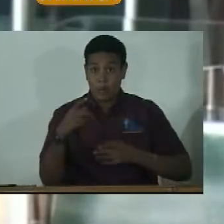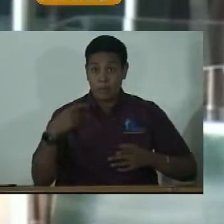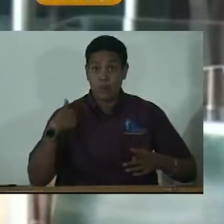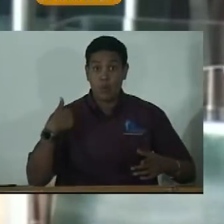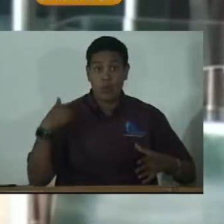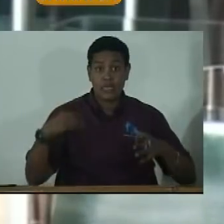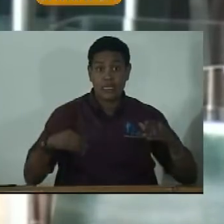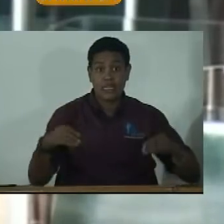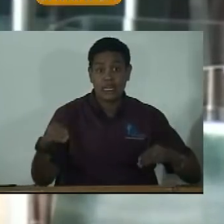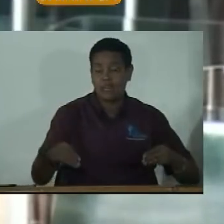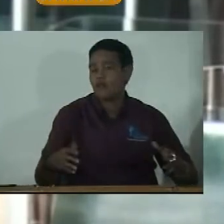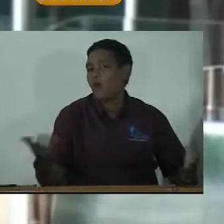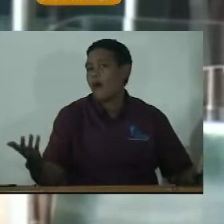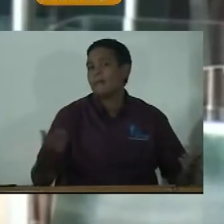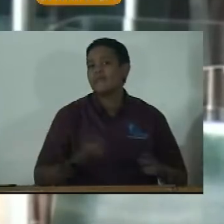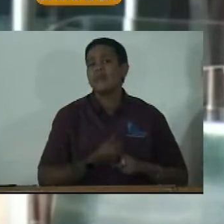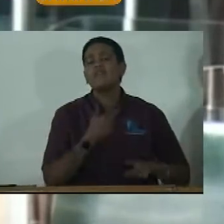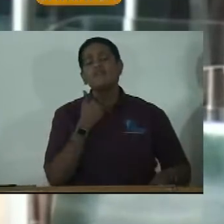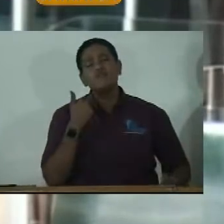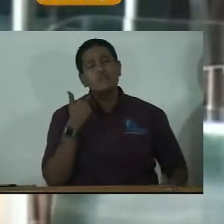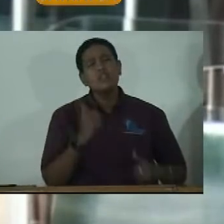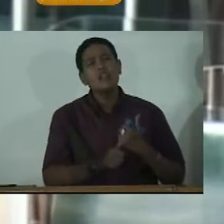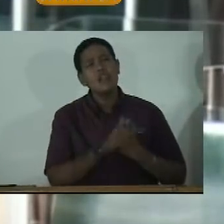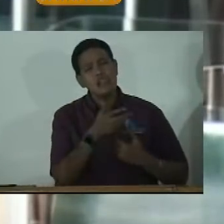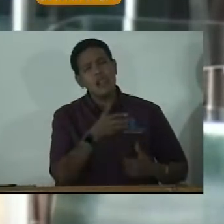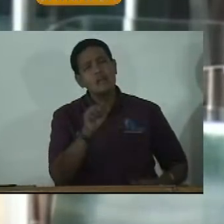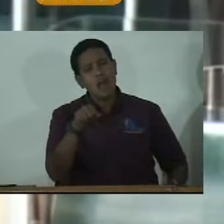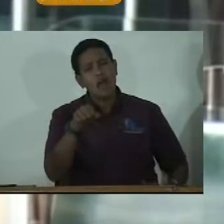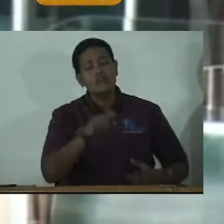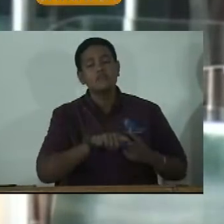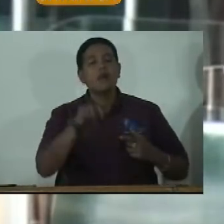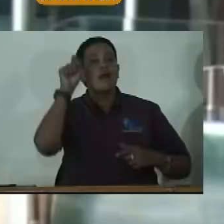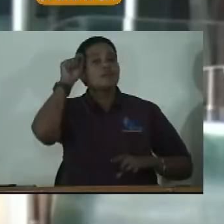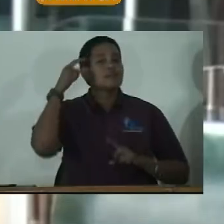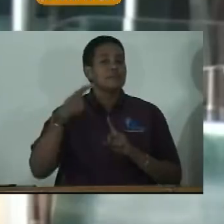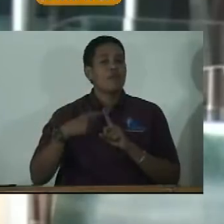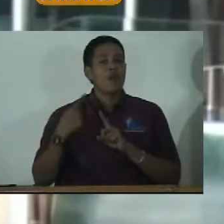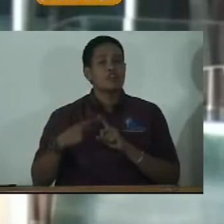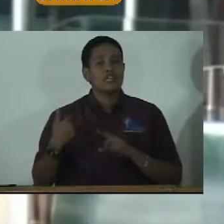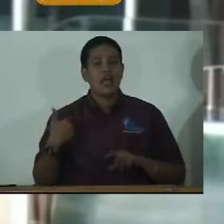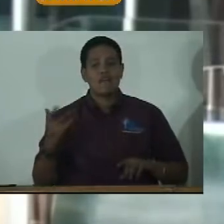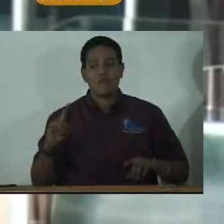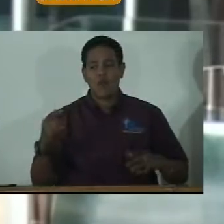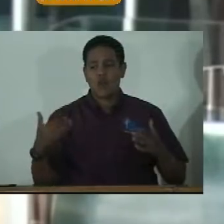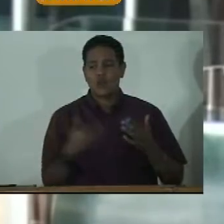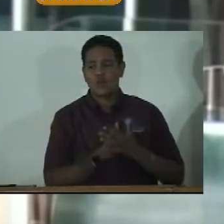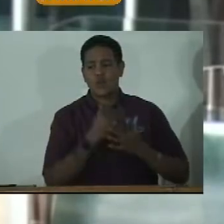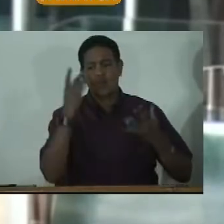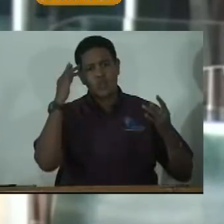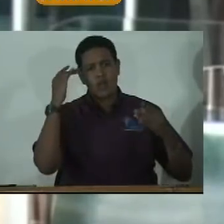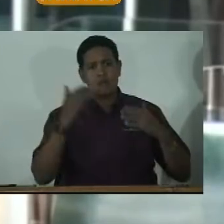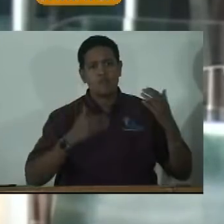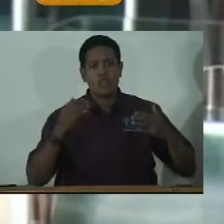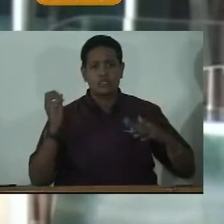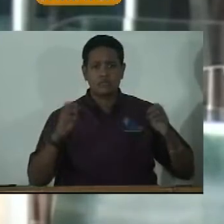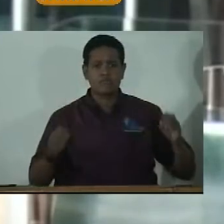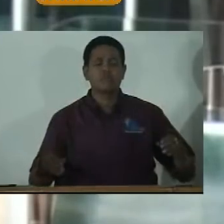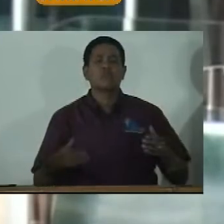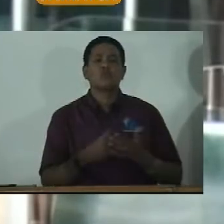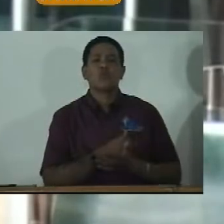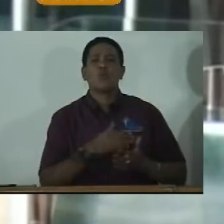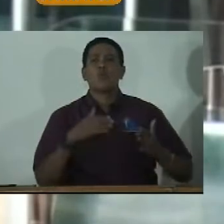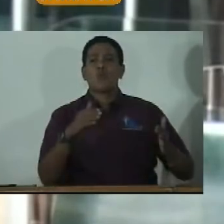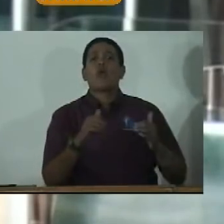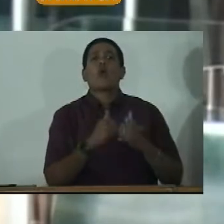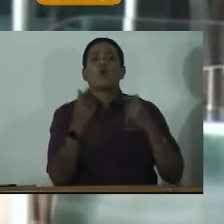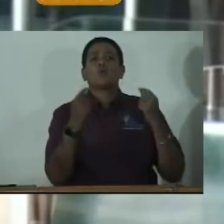market, yes, there are risks, but there are also advantages where new thought processes will come into play, new ways of doing